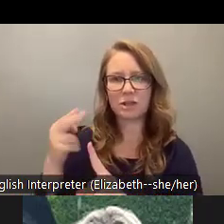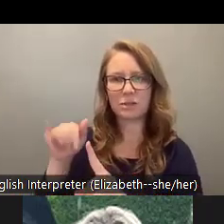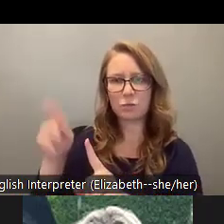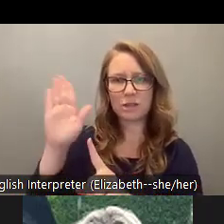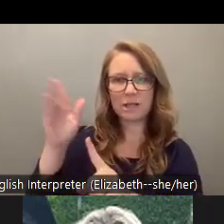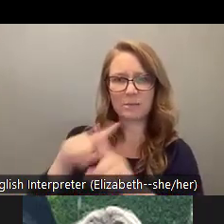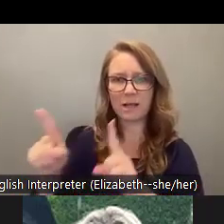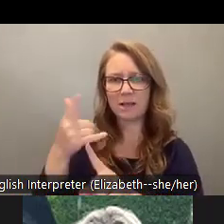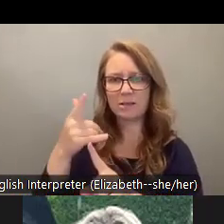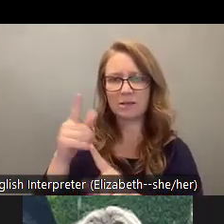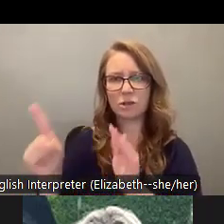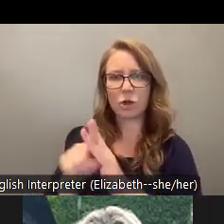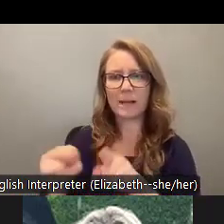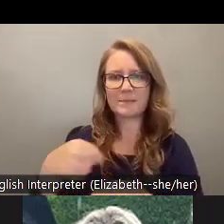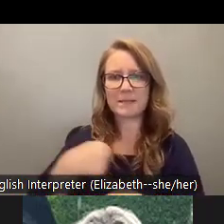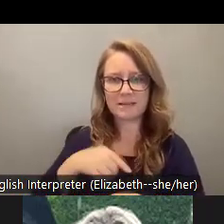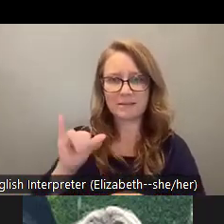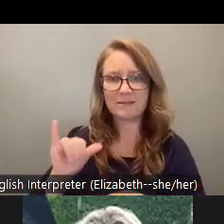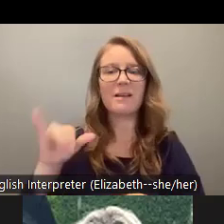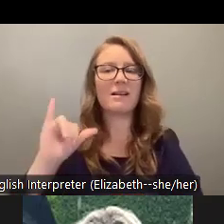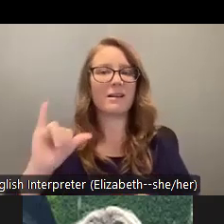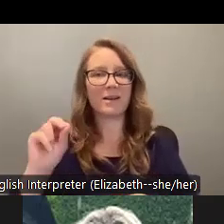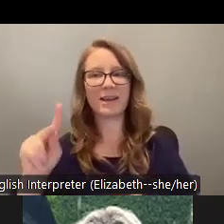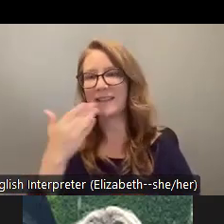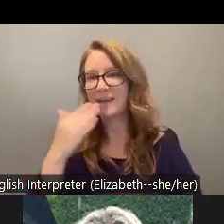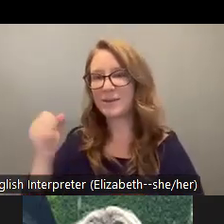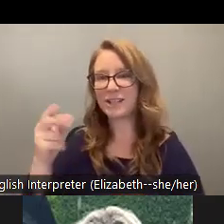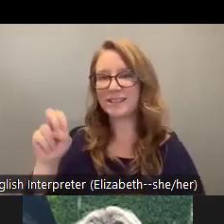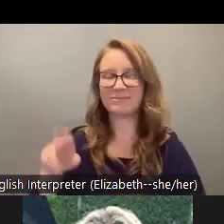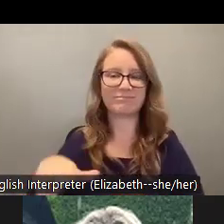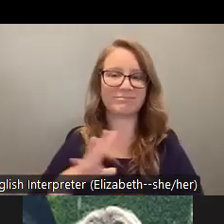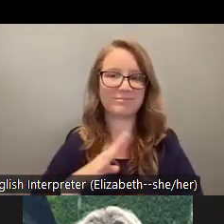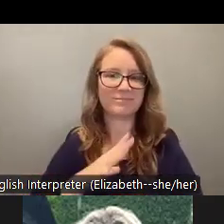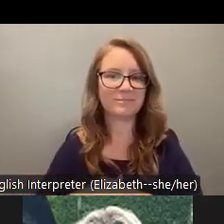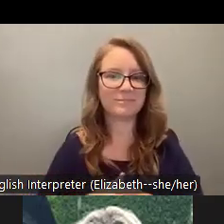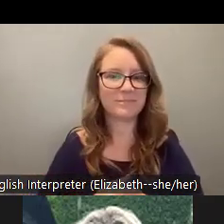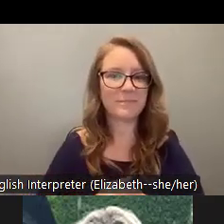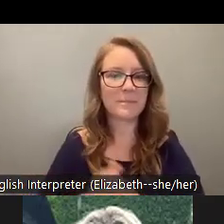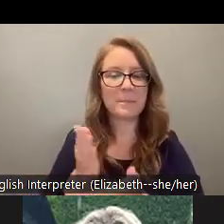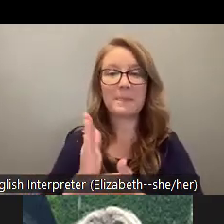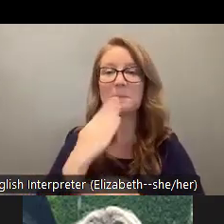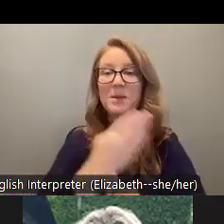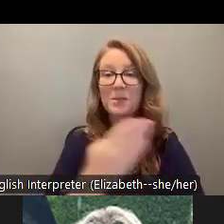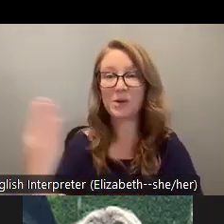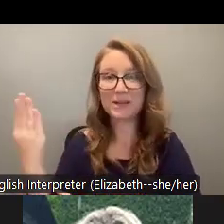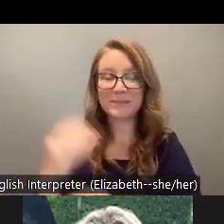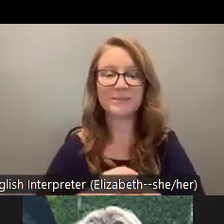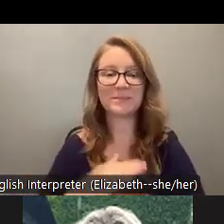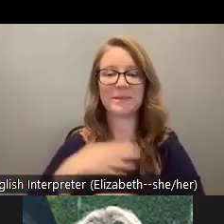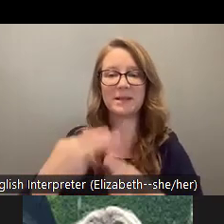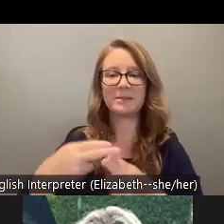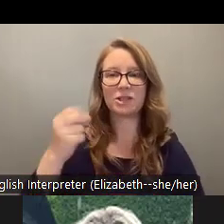on. All right. Oh, thanks, Sheldon. No worries. All right. Good morning, everyone. My name is